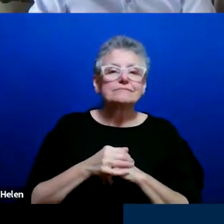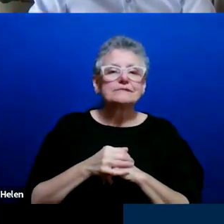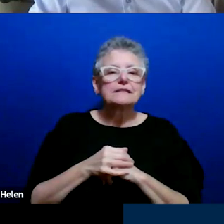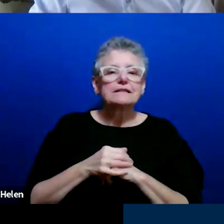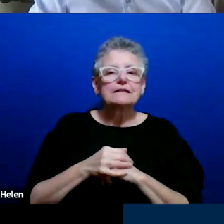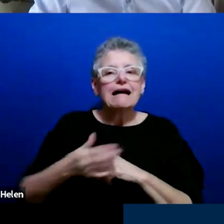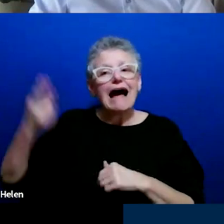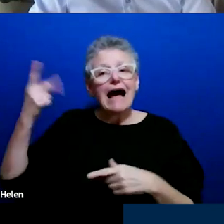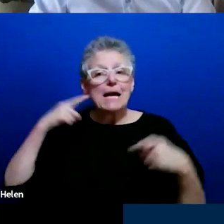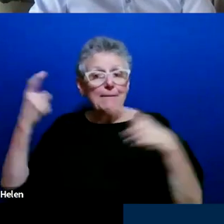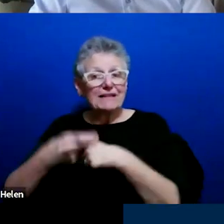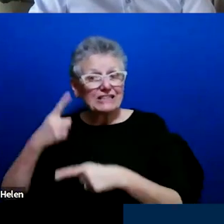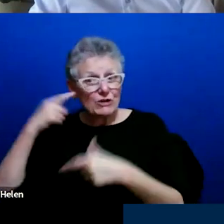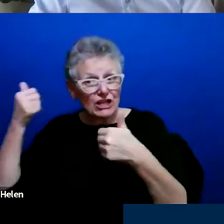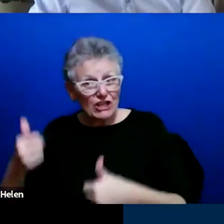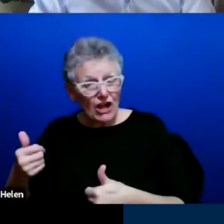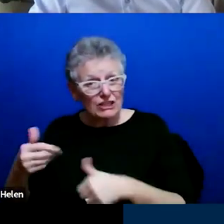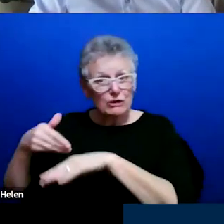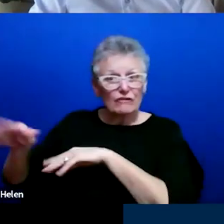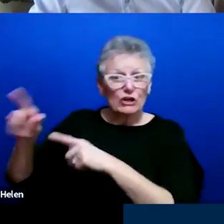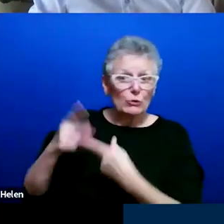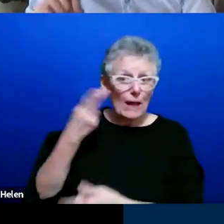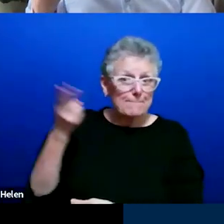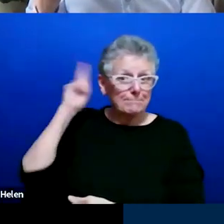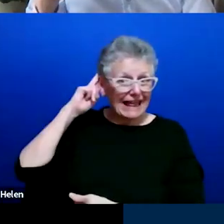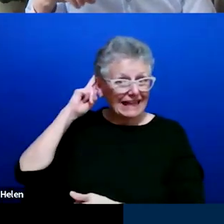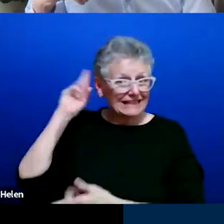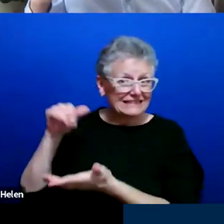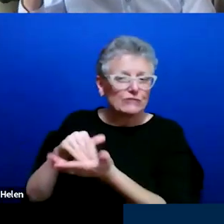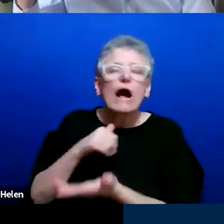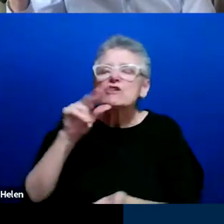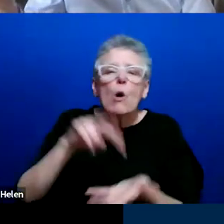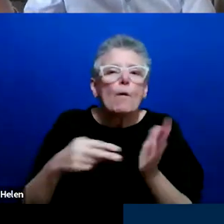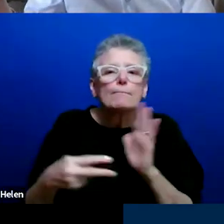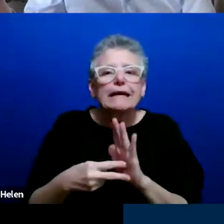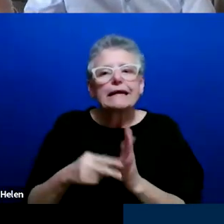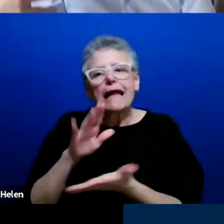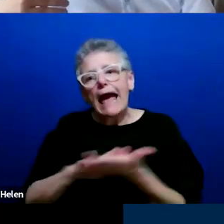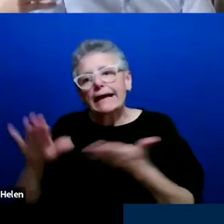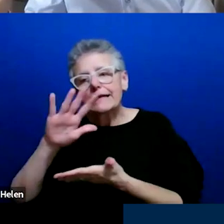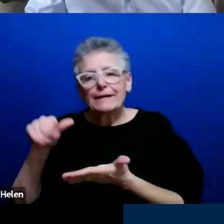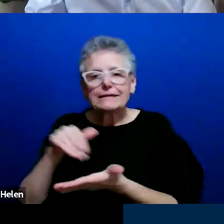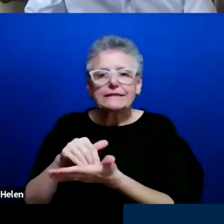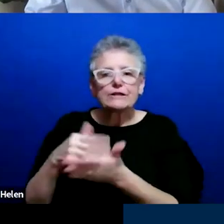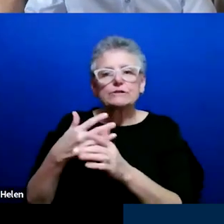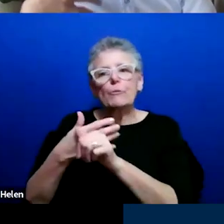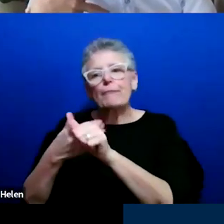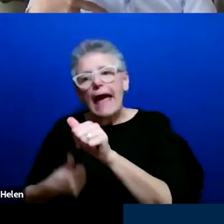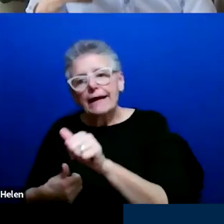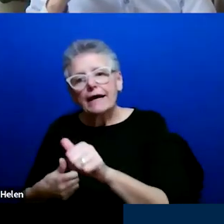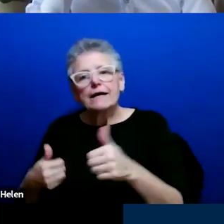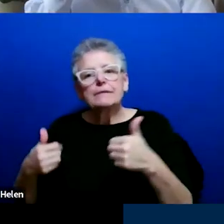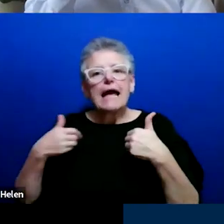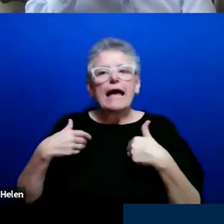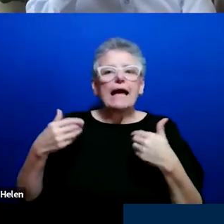In high complexity hearing loss is ideally referred to an implant center. And I don't mean like academic centers are backed up. There's like tons